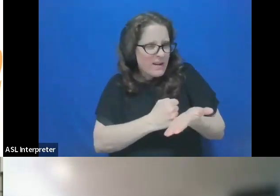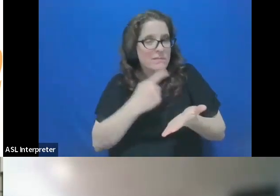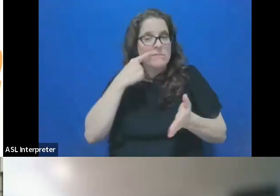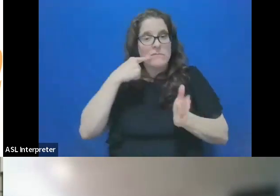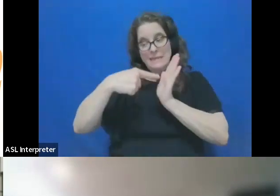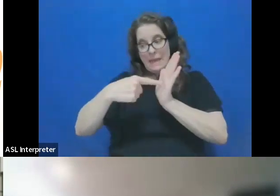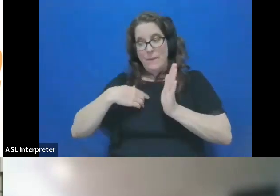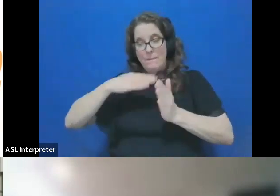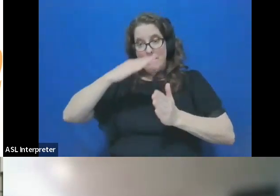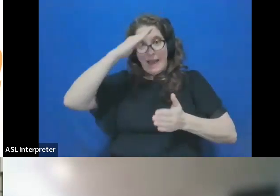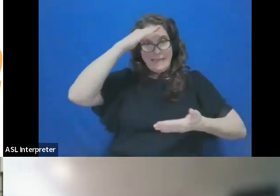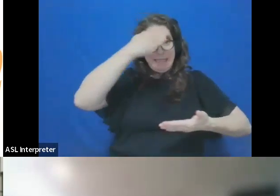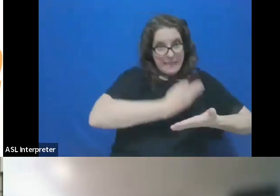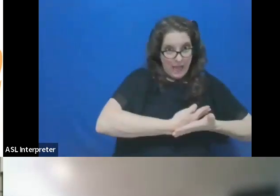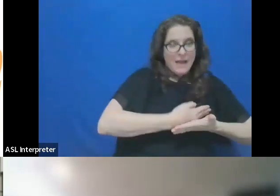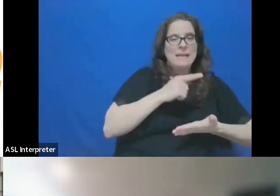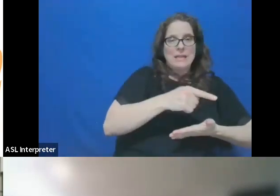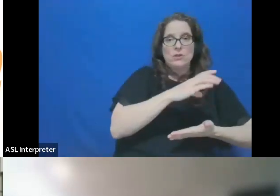and her paycheck.